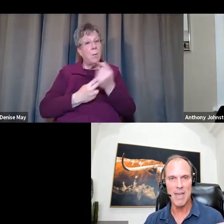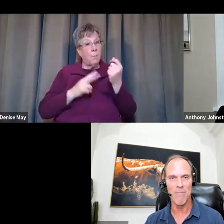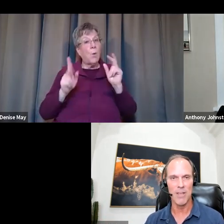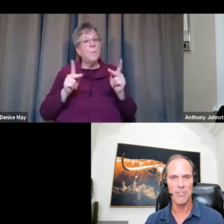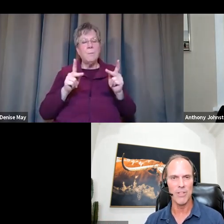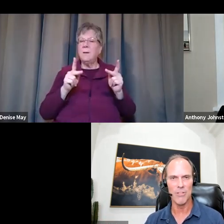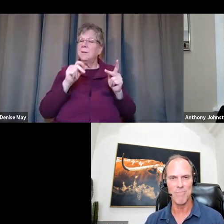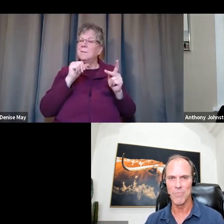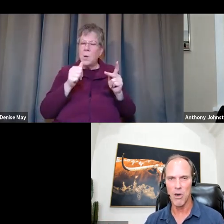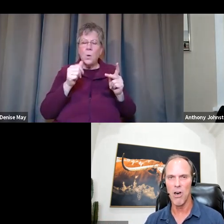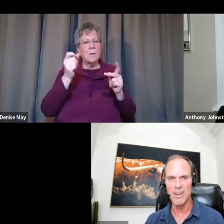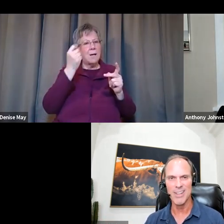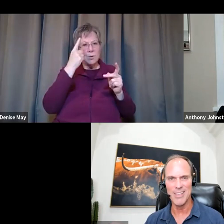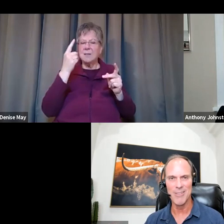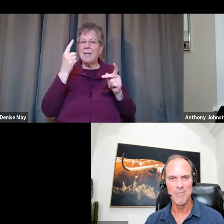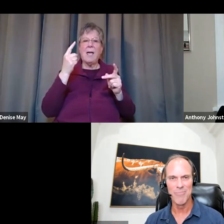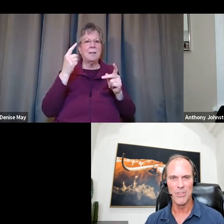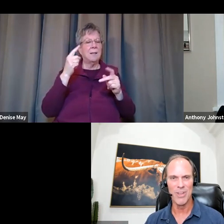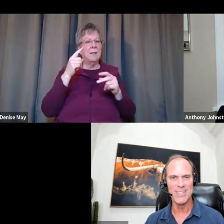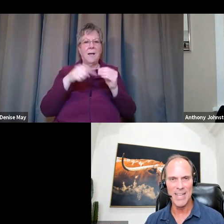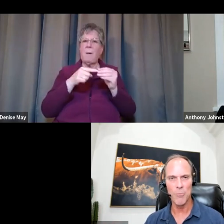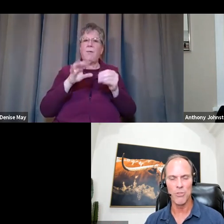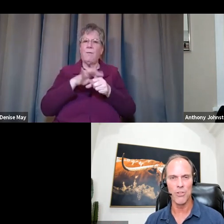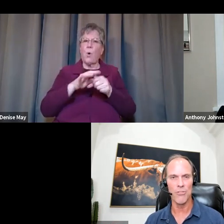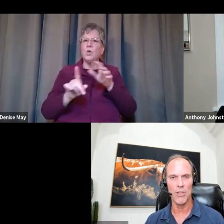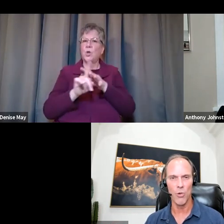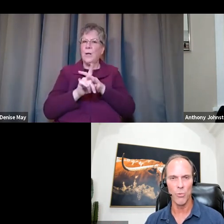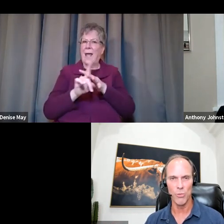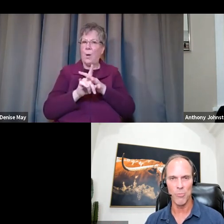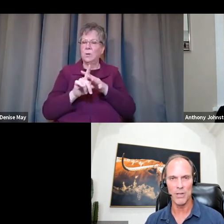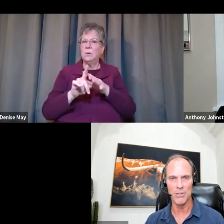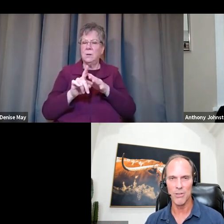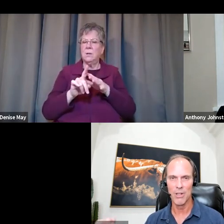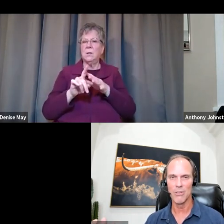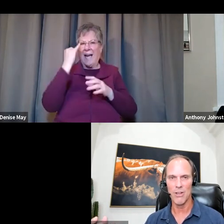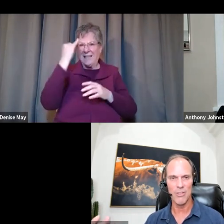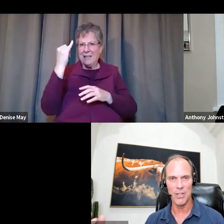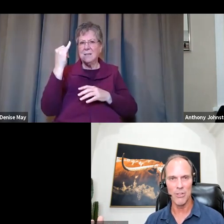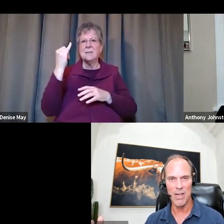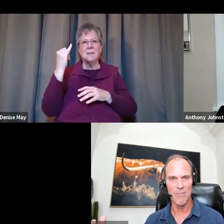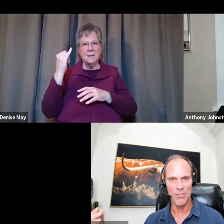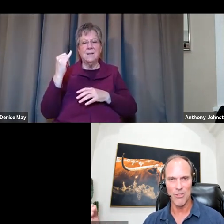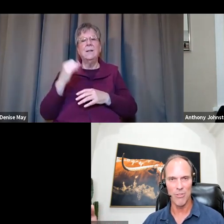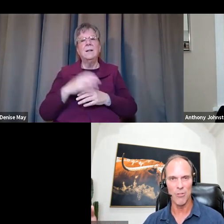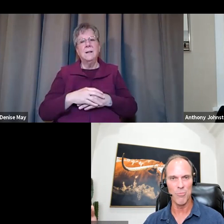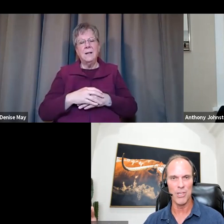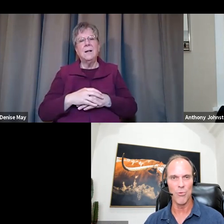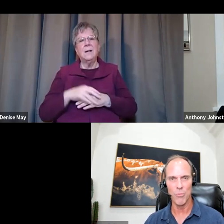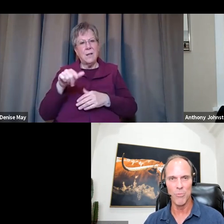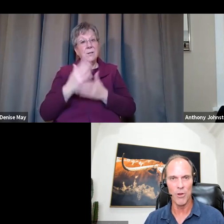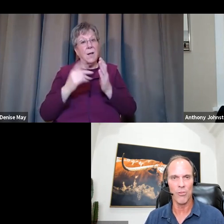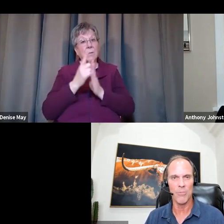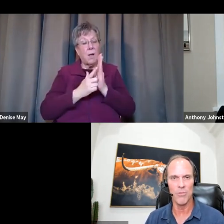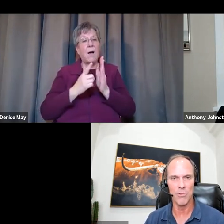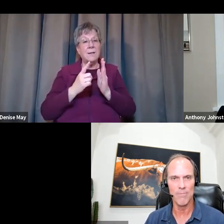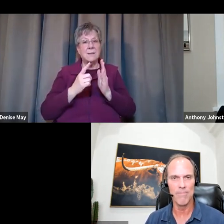and it's manifest in these oddly, intense positions they hold with respect to laws that I think a lot of us, all things being equal,